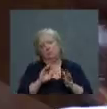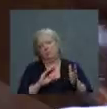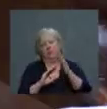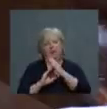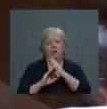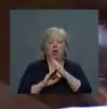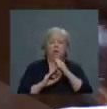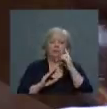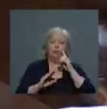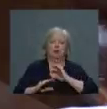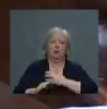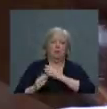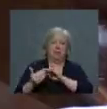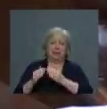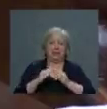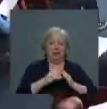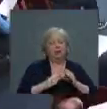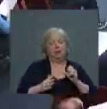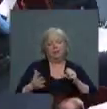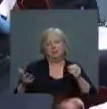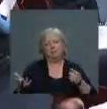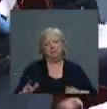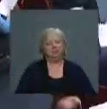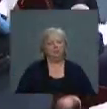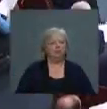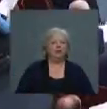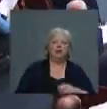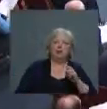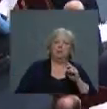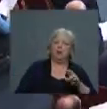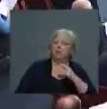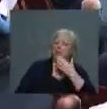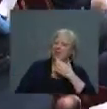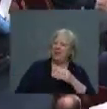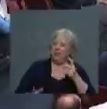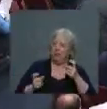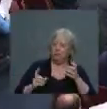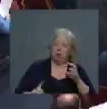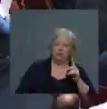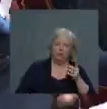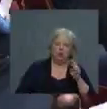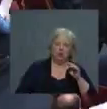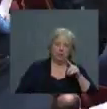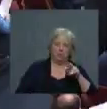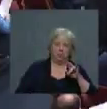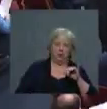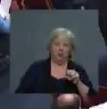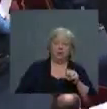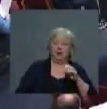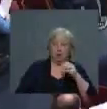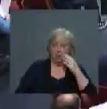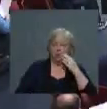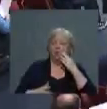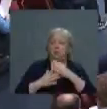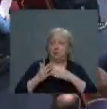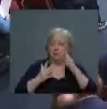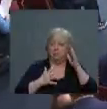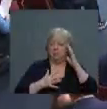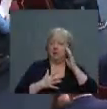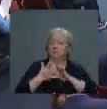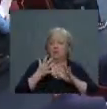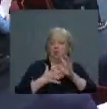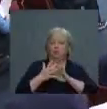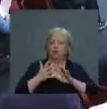city and what we do. So, Jim. Well, very good. Thank you, Director Compeers. And there was a confusion. There was some thought that there was